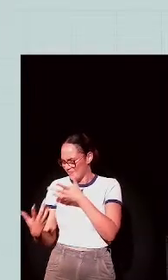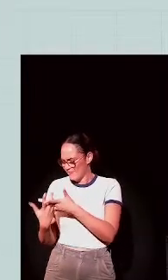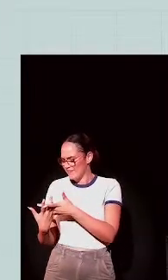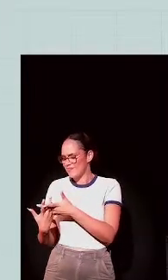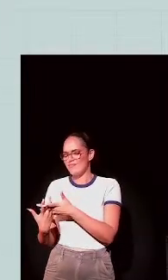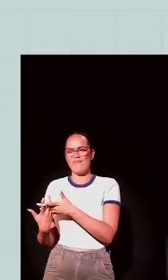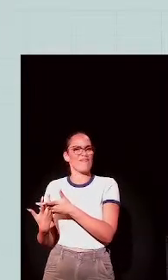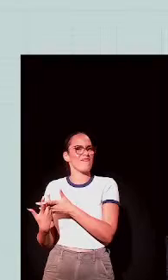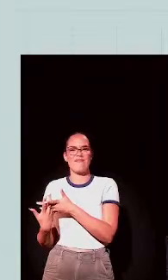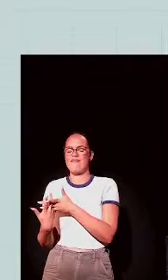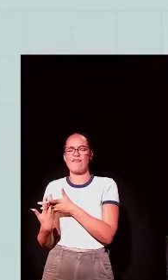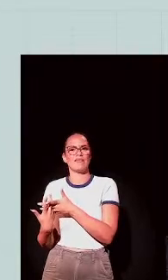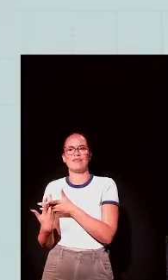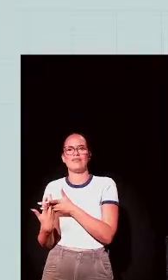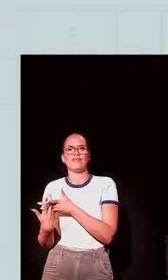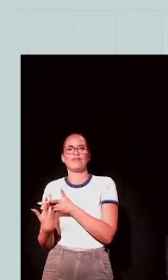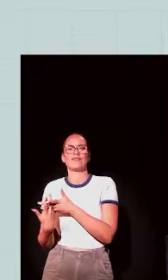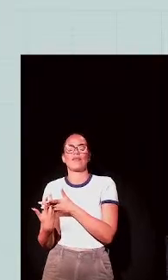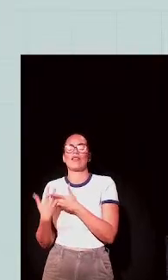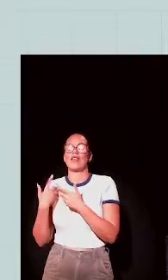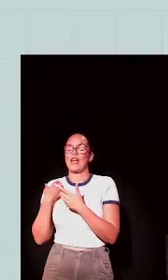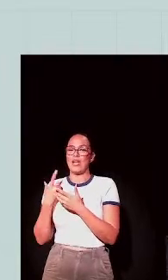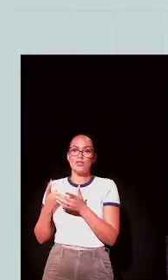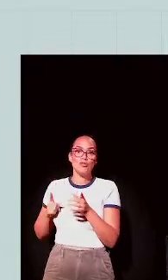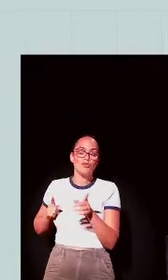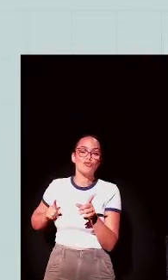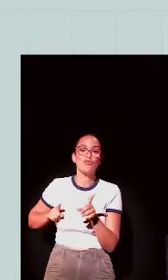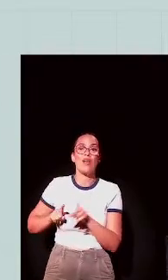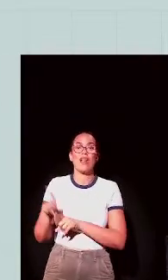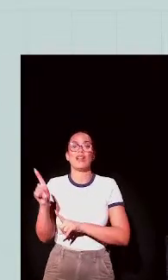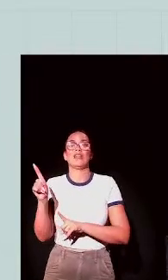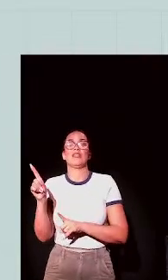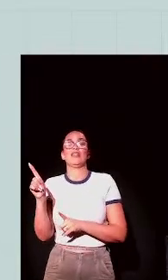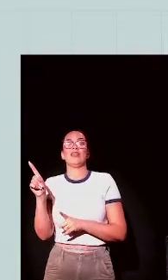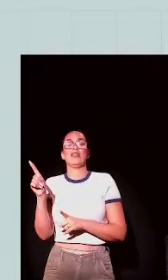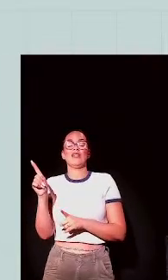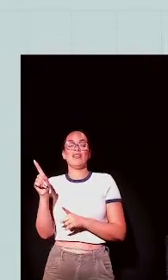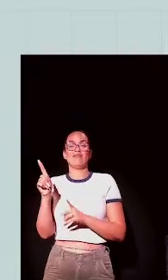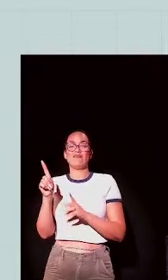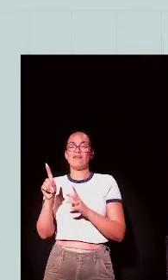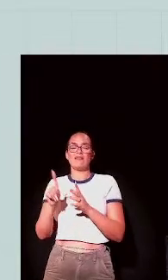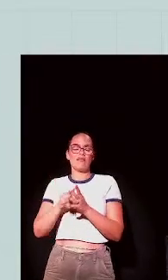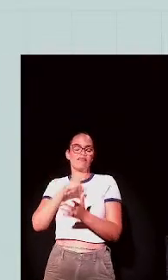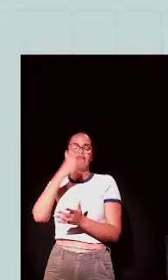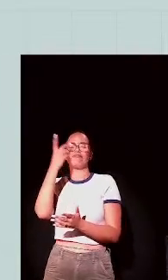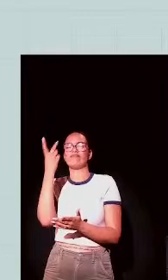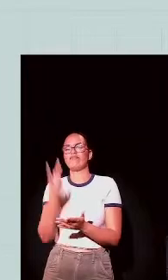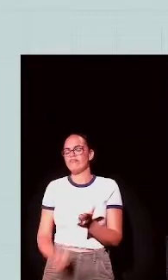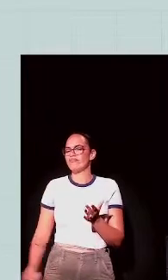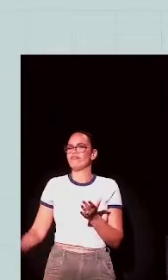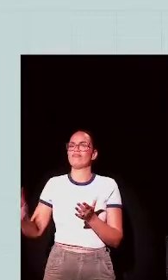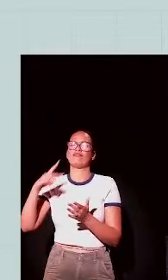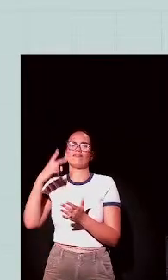Every time I frail and fail